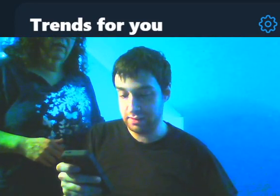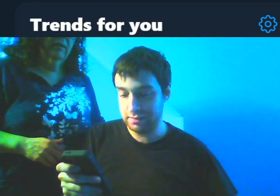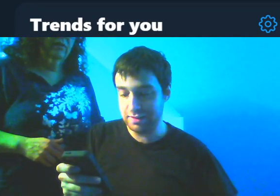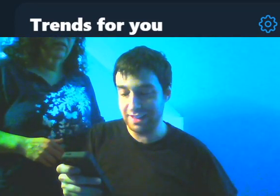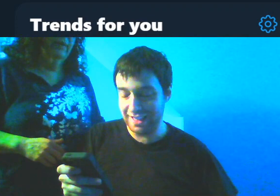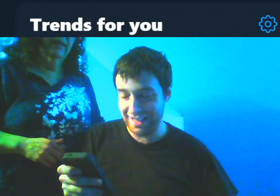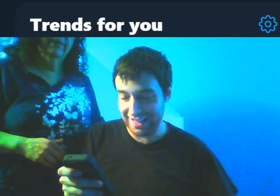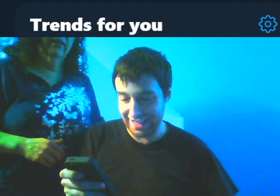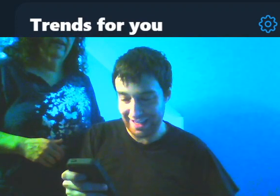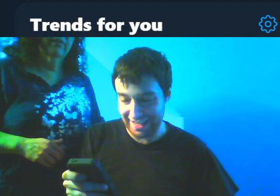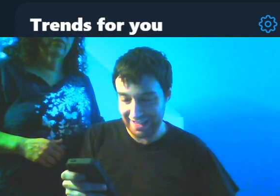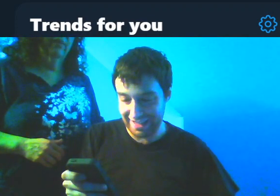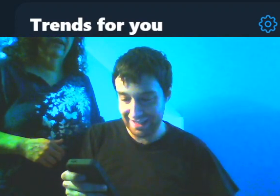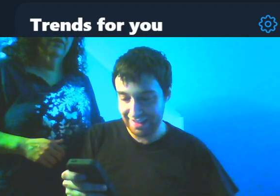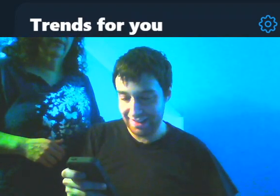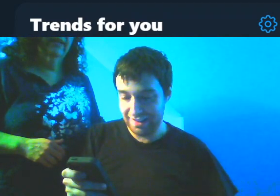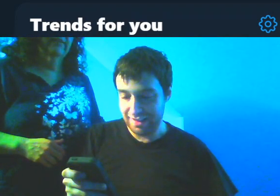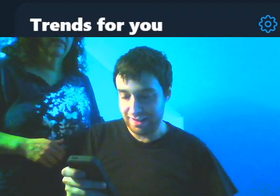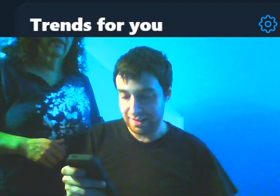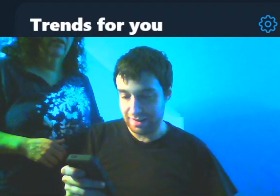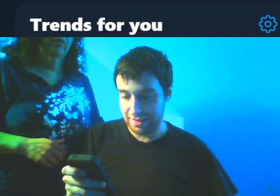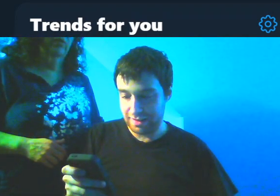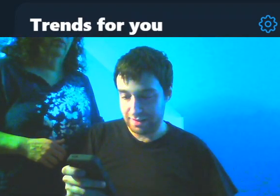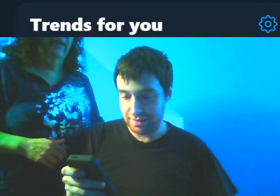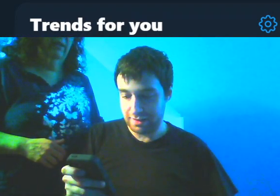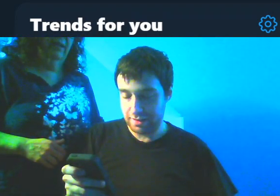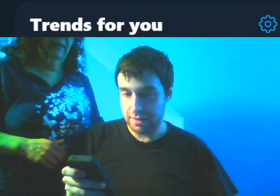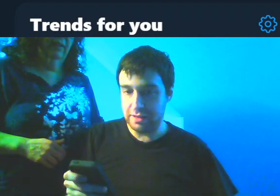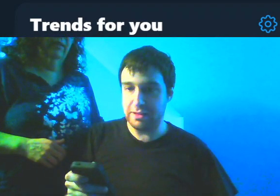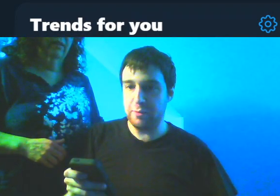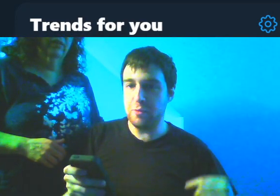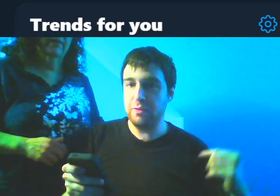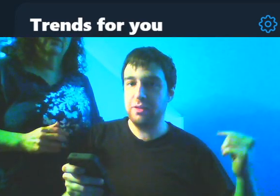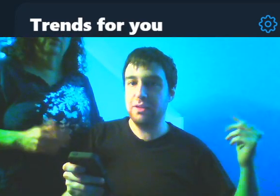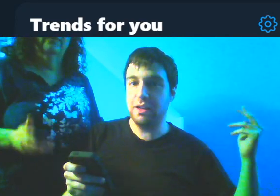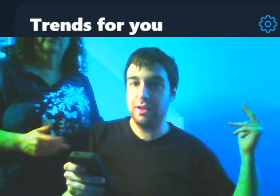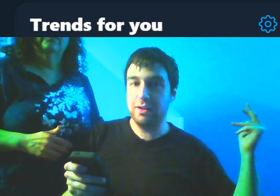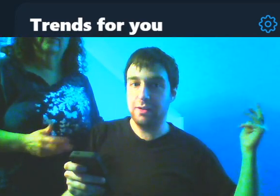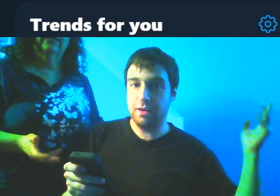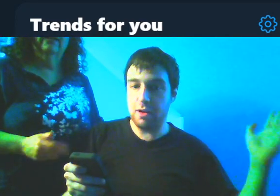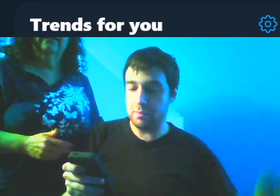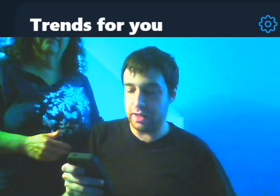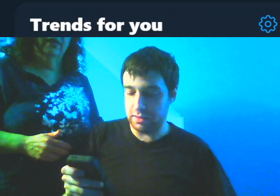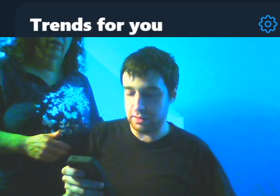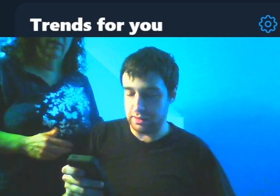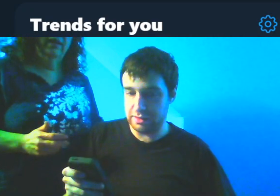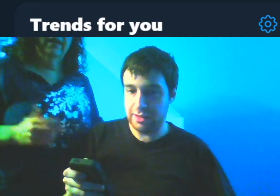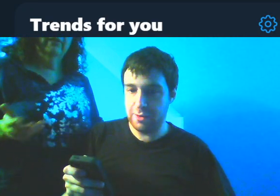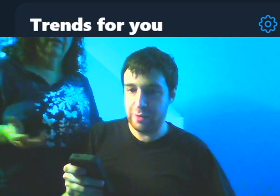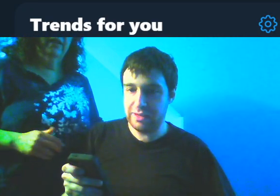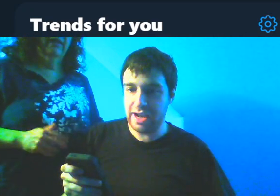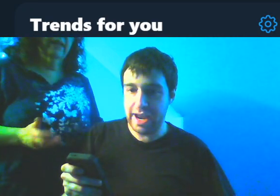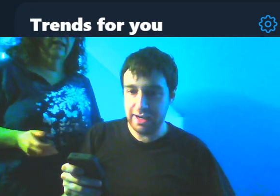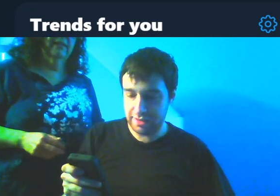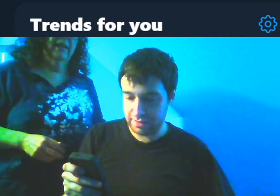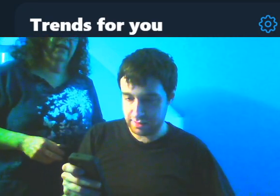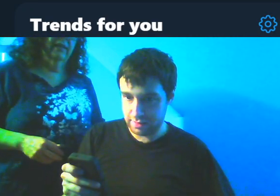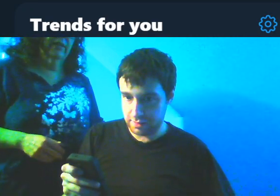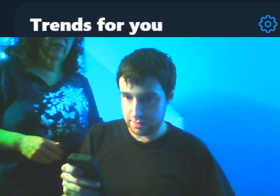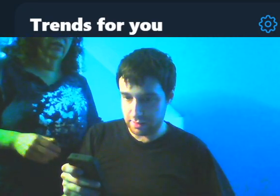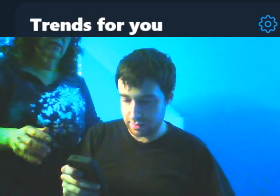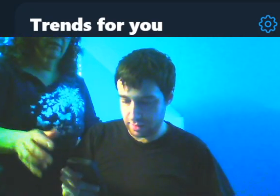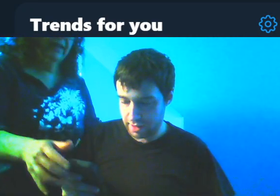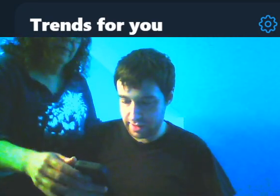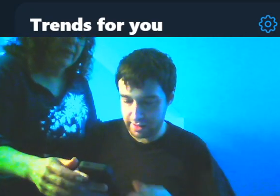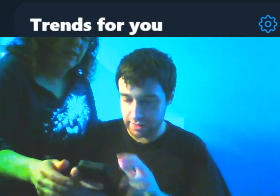is... Just make it bigger. I have no time. I have to go eat because there's another Google at 1 o'clock. Another Google? A Zoom at 1 o'clock. Oh I have my to go. goodness. I Another have one a- today? Yes.